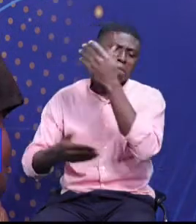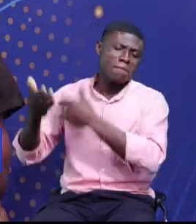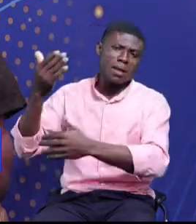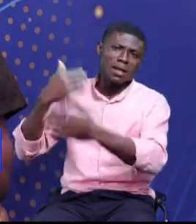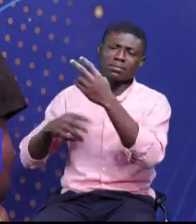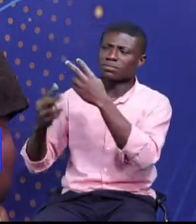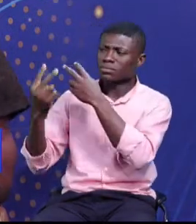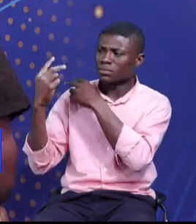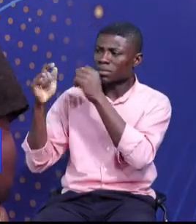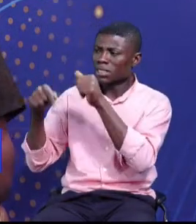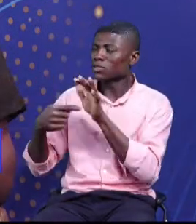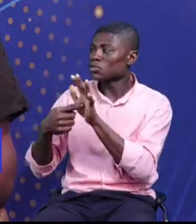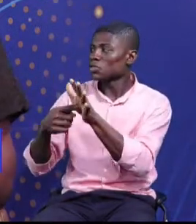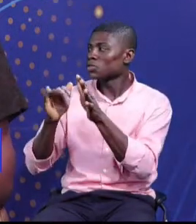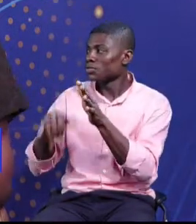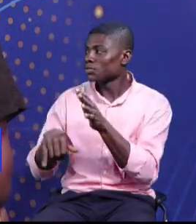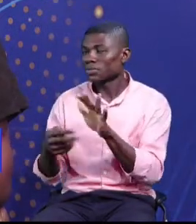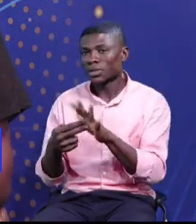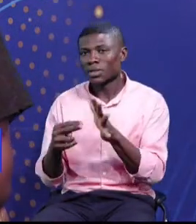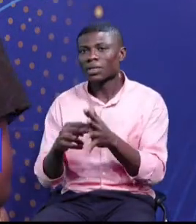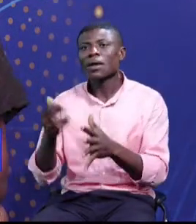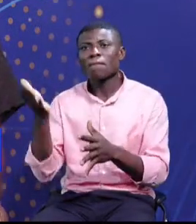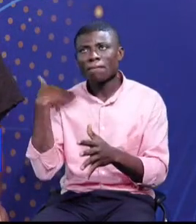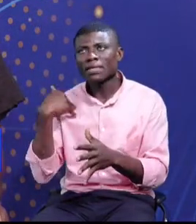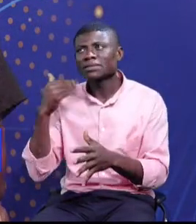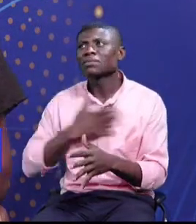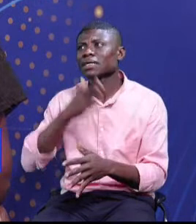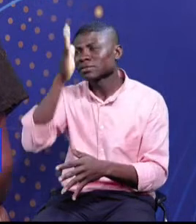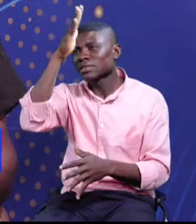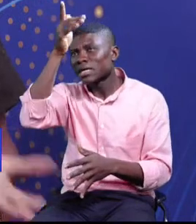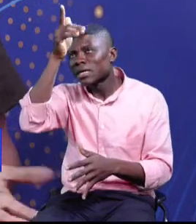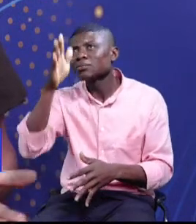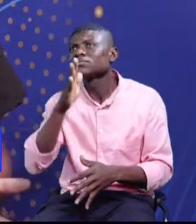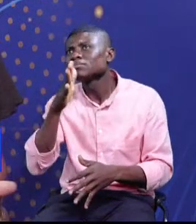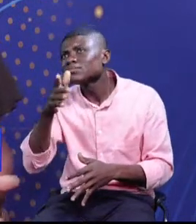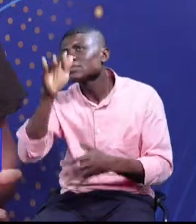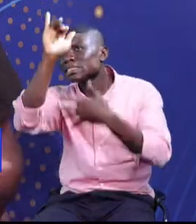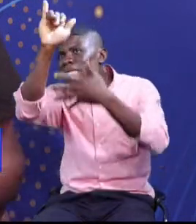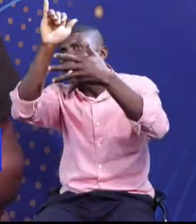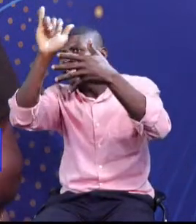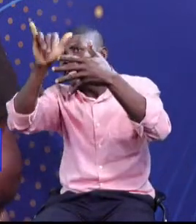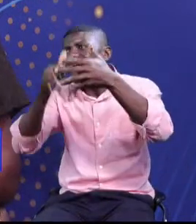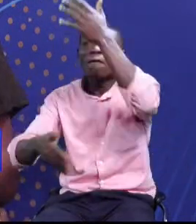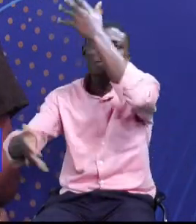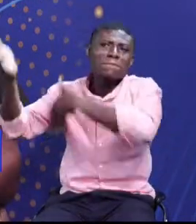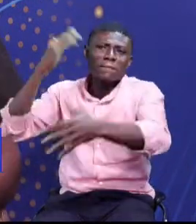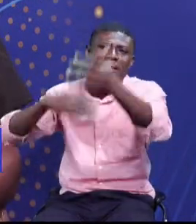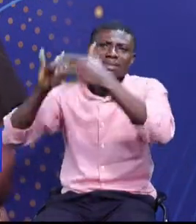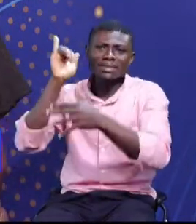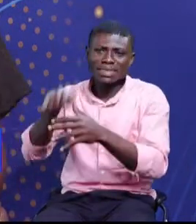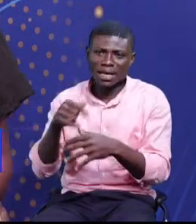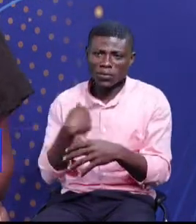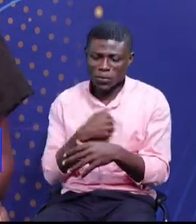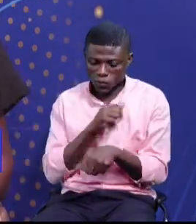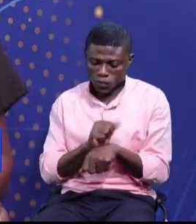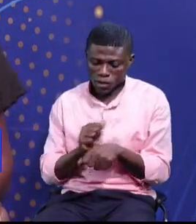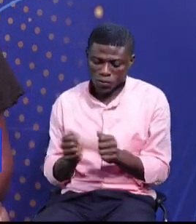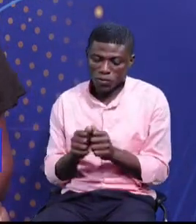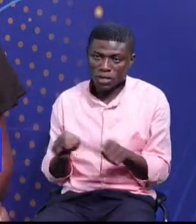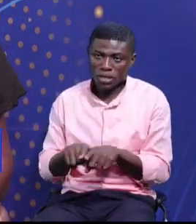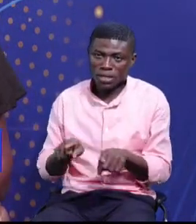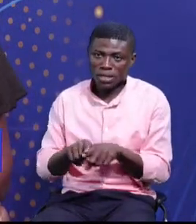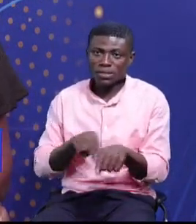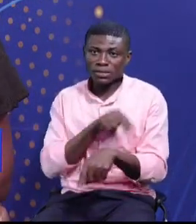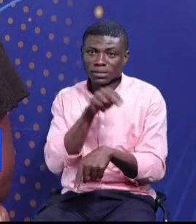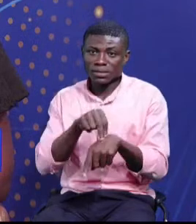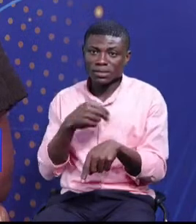if you can show that there's a lineage back into Africa, then that's it. So that's something we are now, even as a